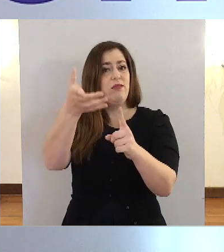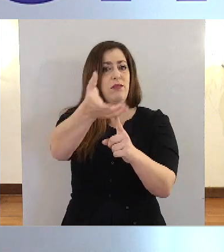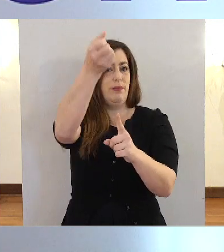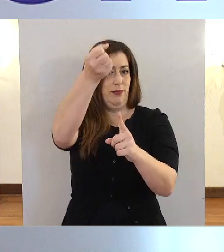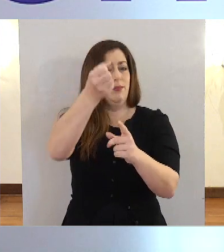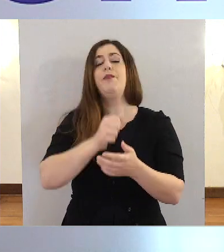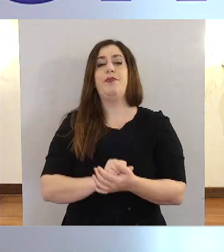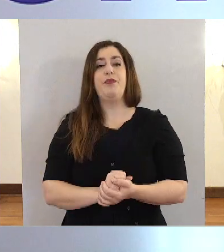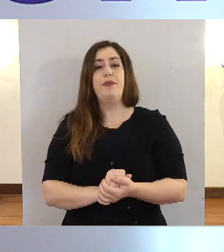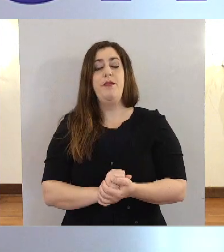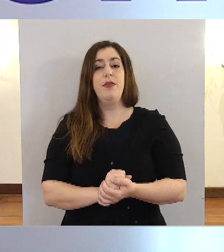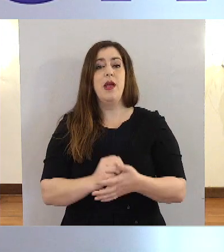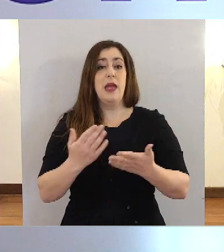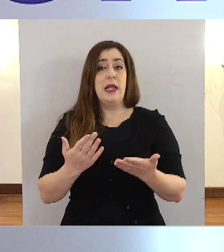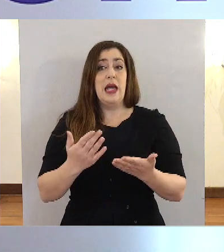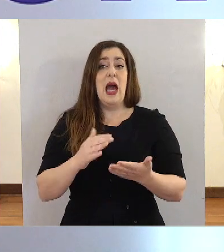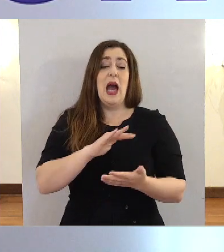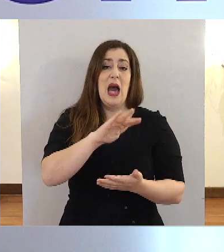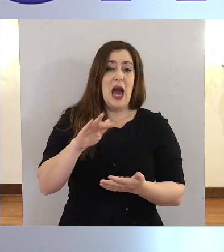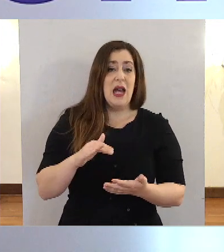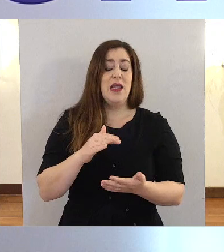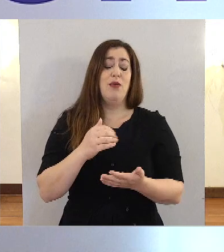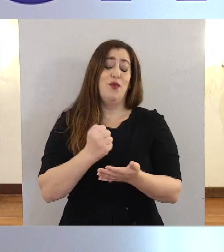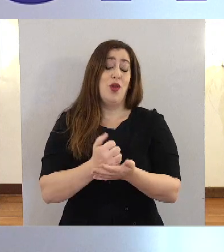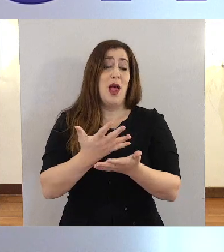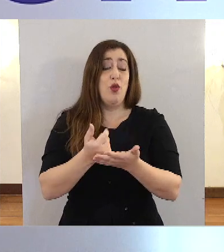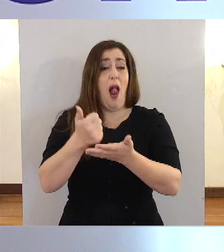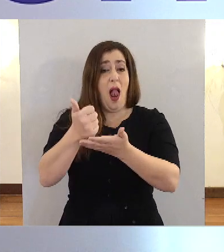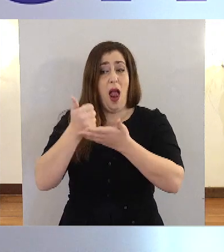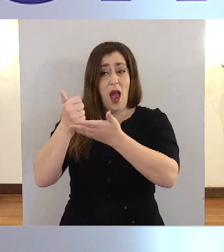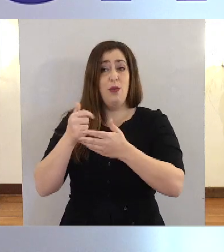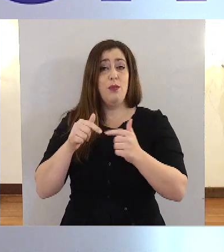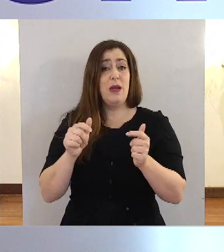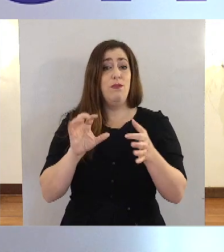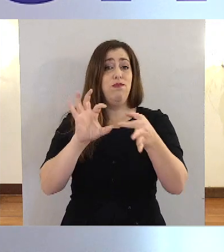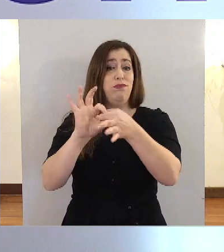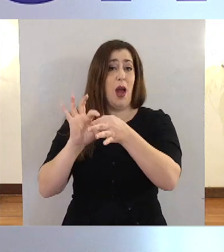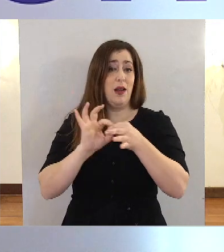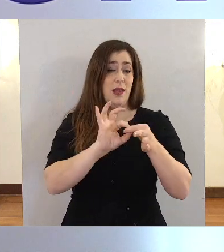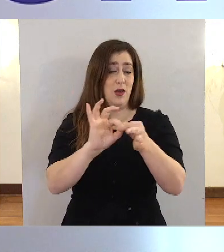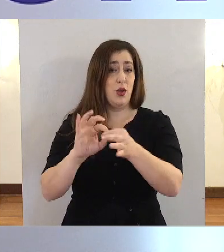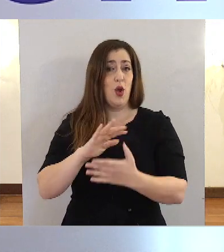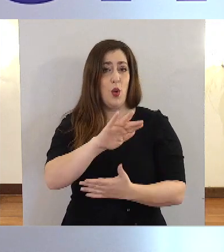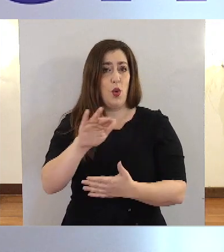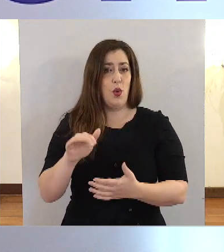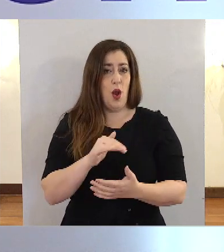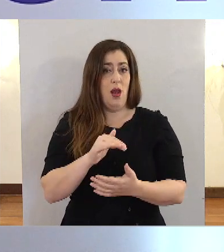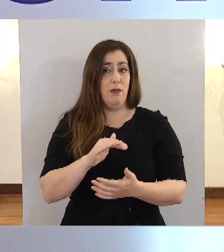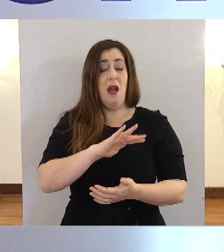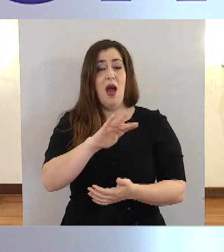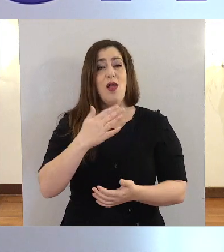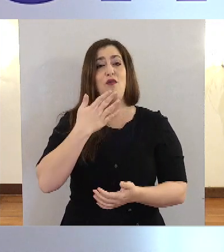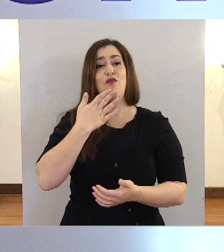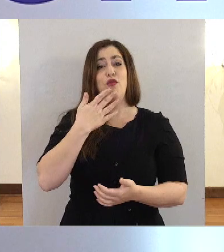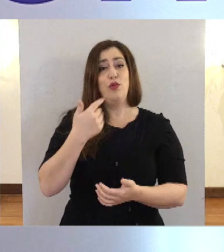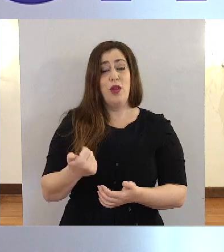without the collaboration established with the project partners. We are fortunate to have been able to benefit from a consortium of